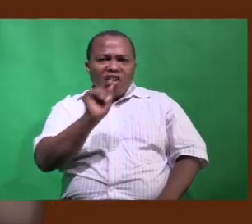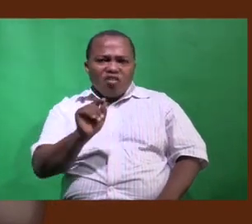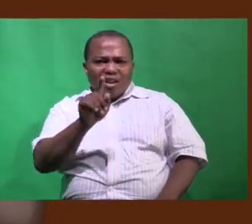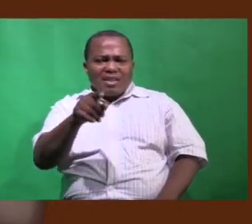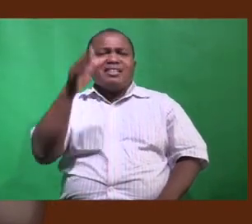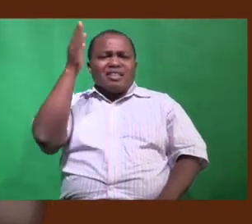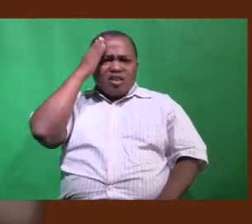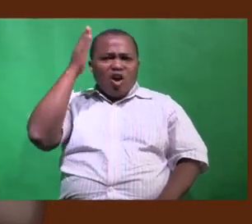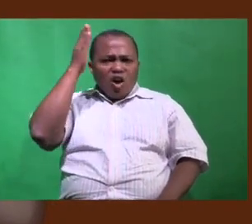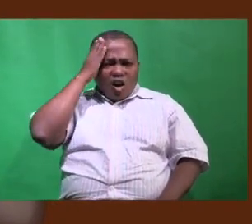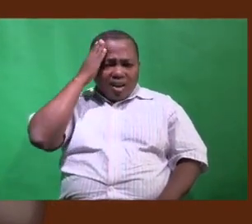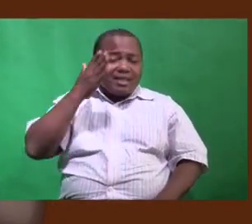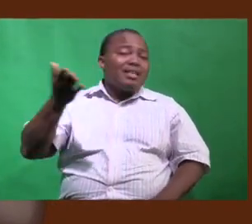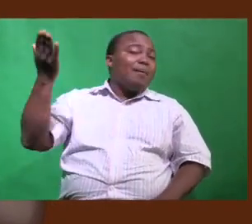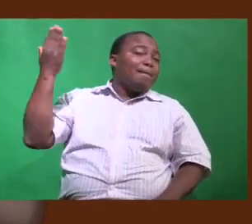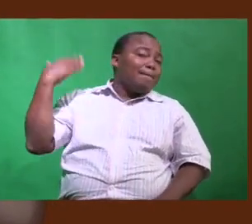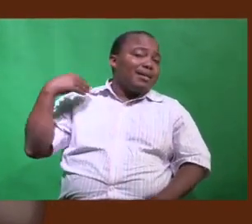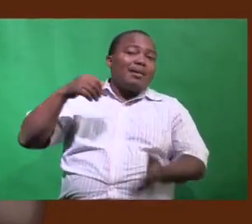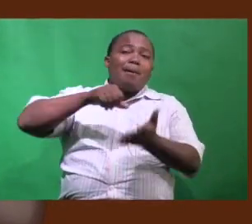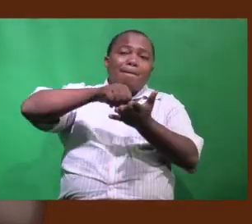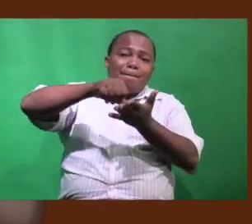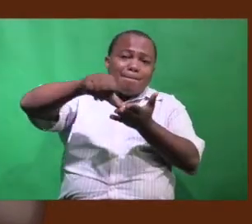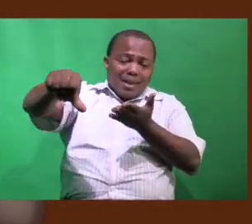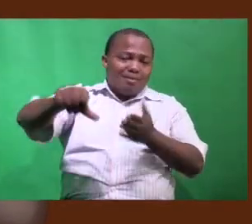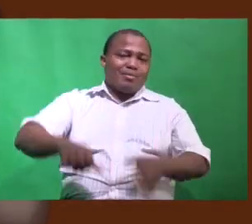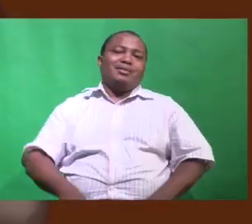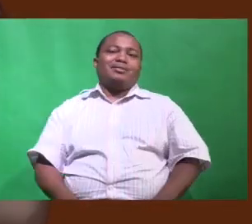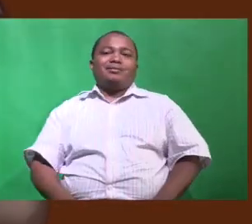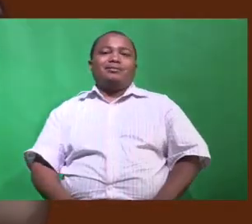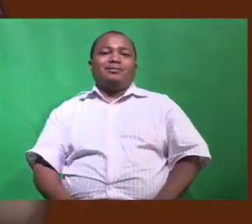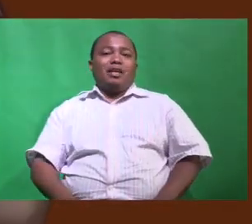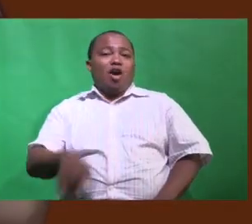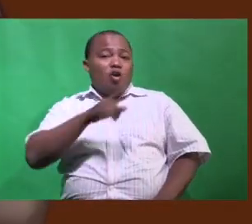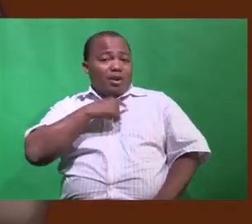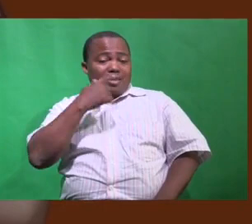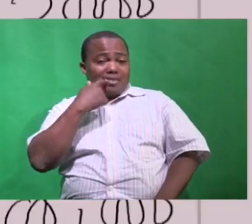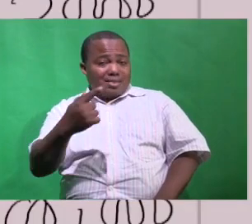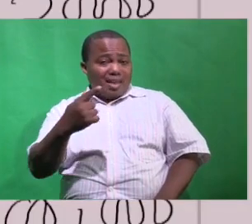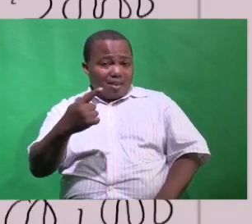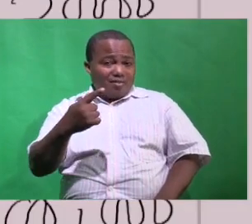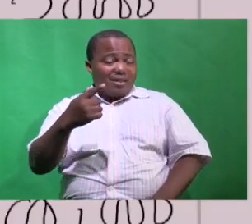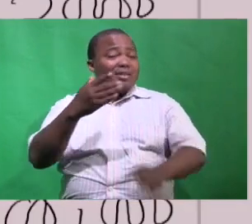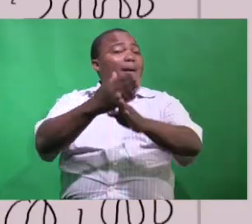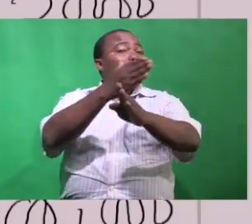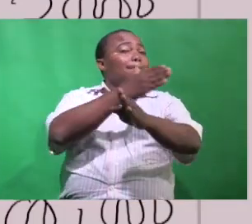Therefore, is known as a prepayment. You say that